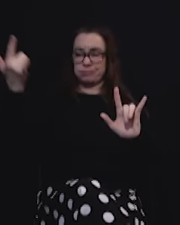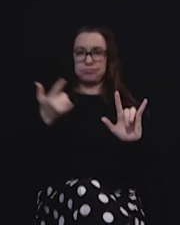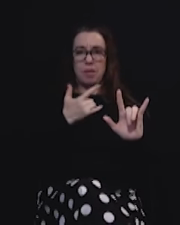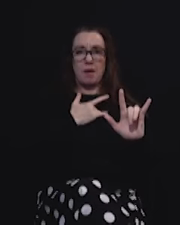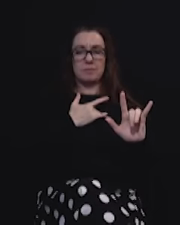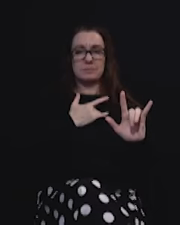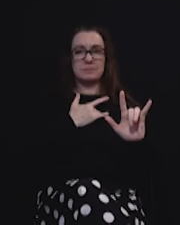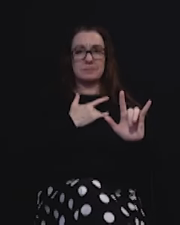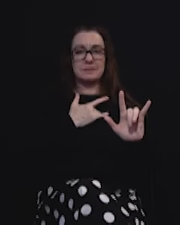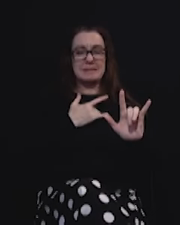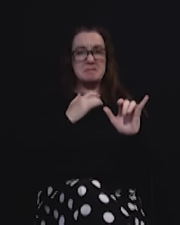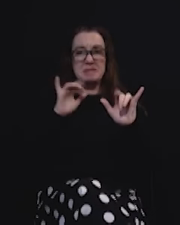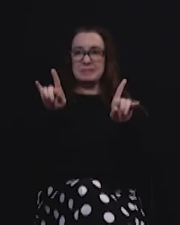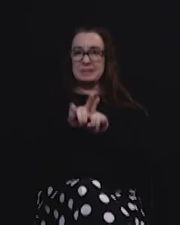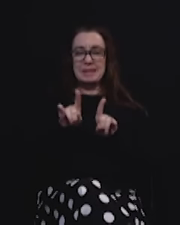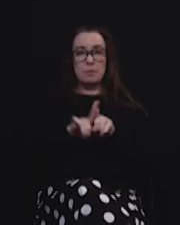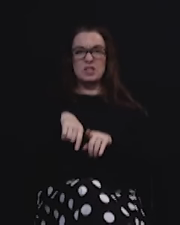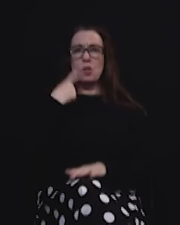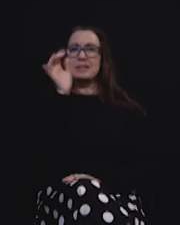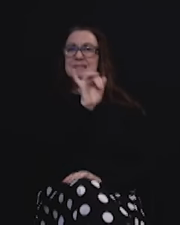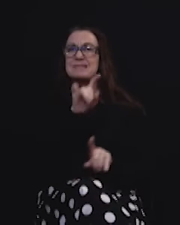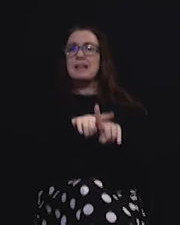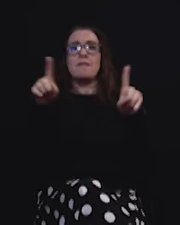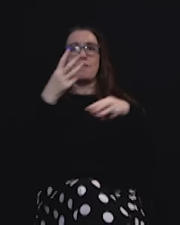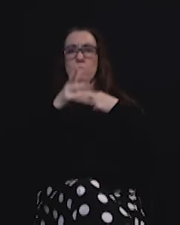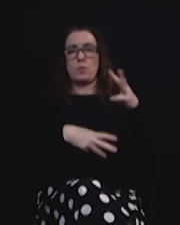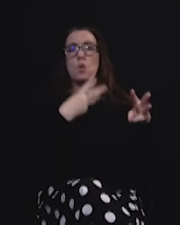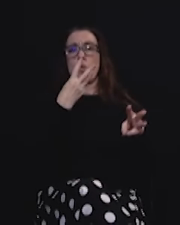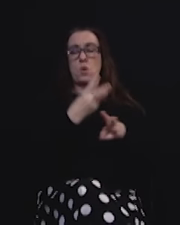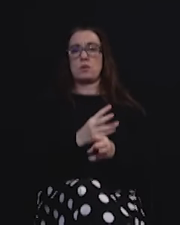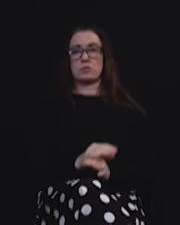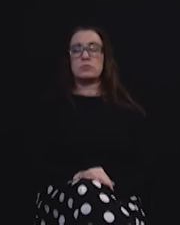us, we should look so different from the world.